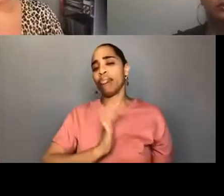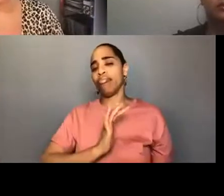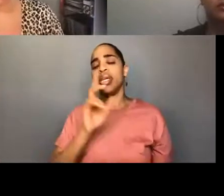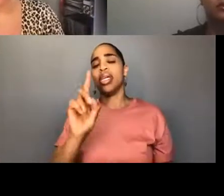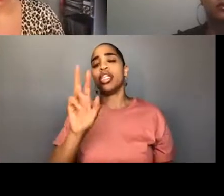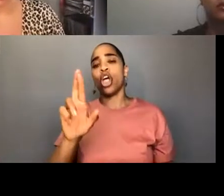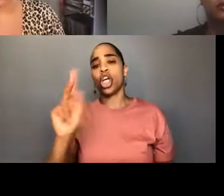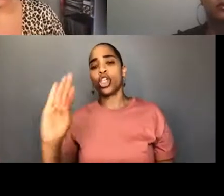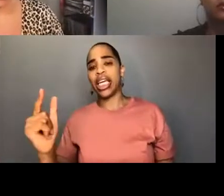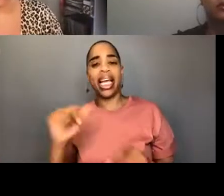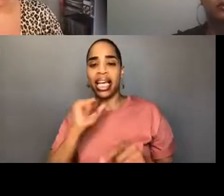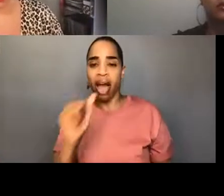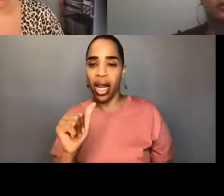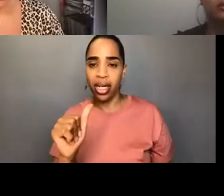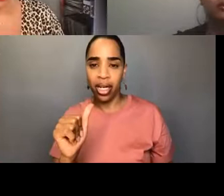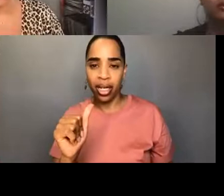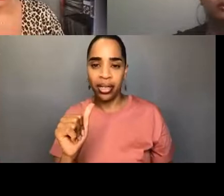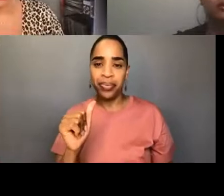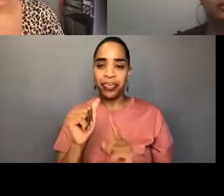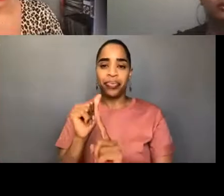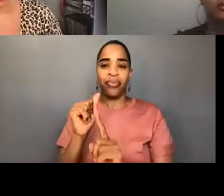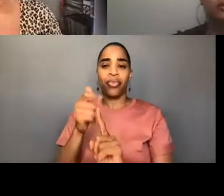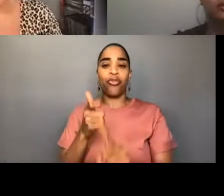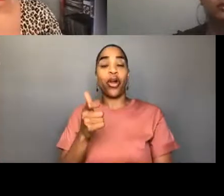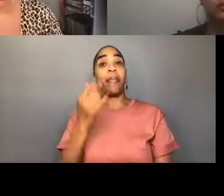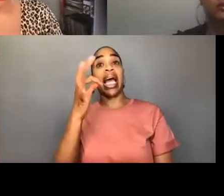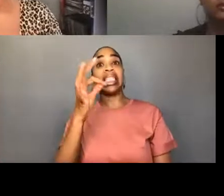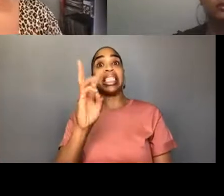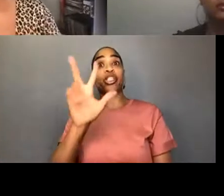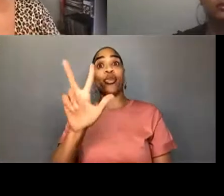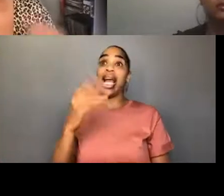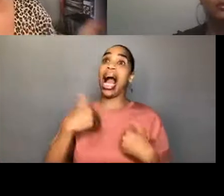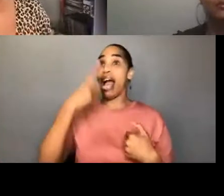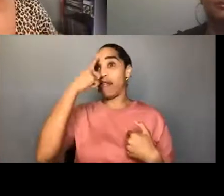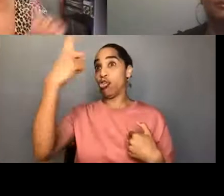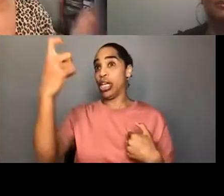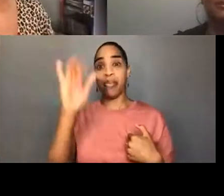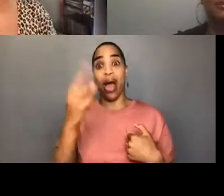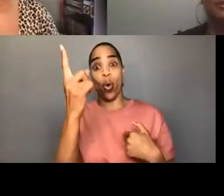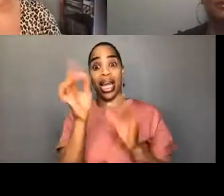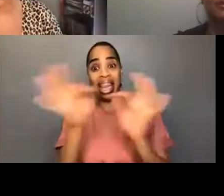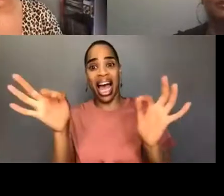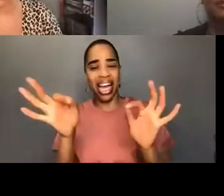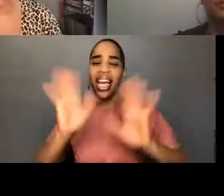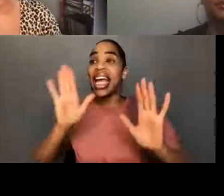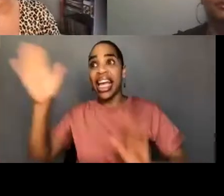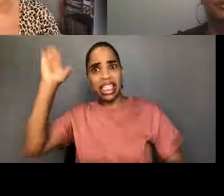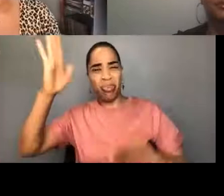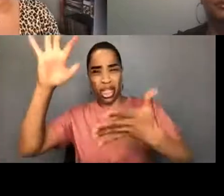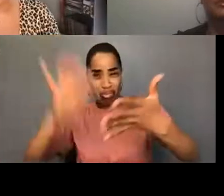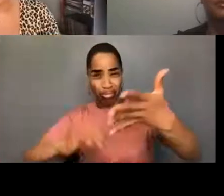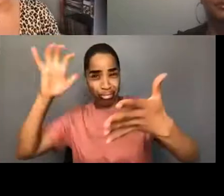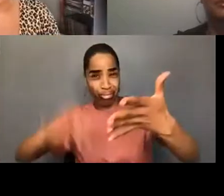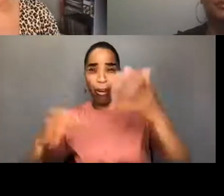the Dr. King from that one line in the 1963, I Have a Dream speech, one, the whole speech is much more radical than that one